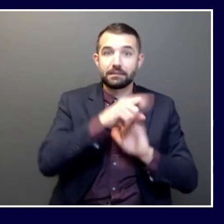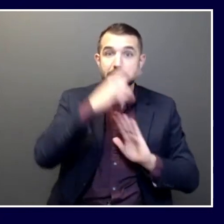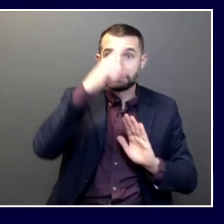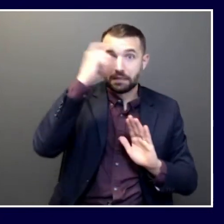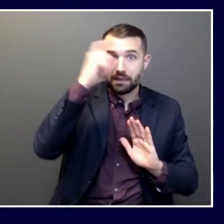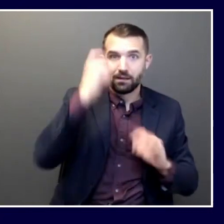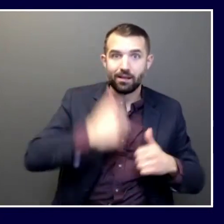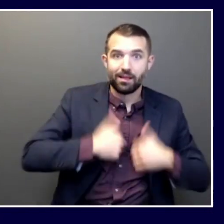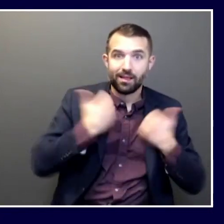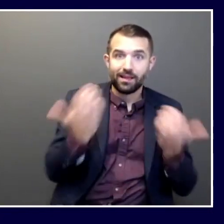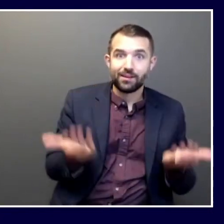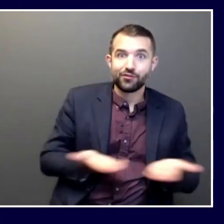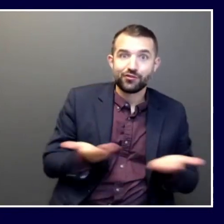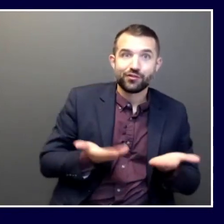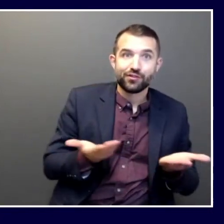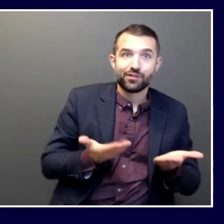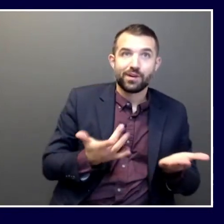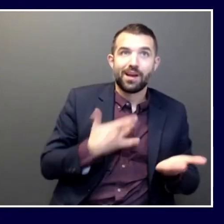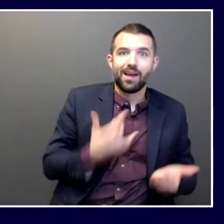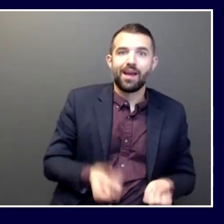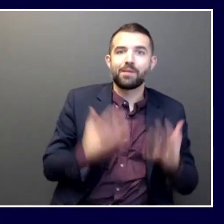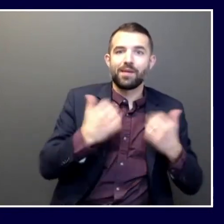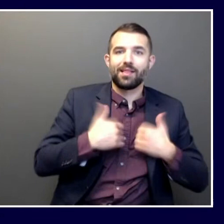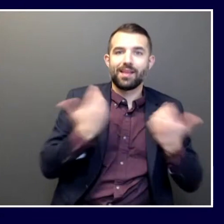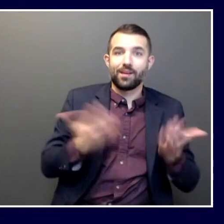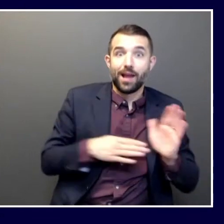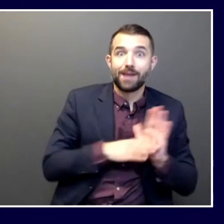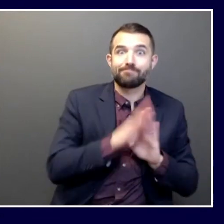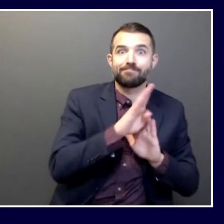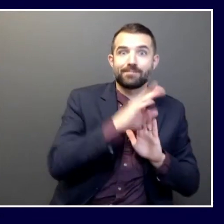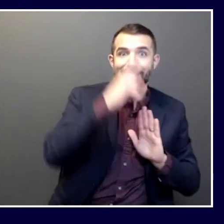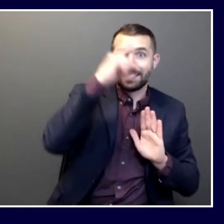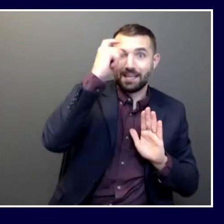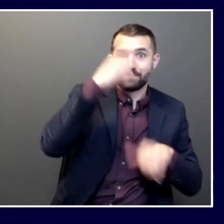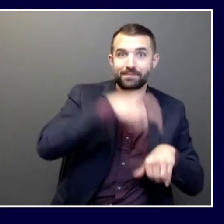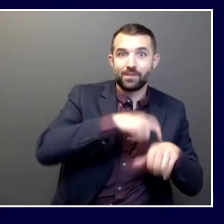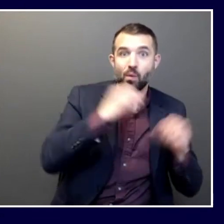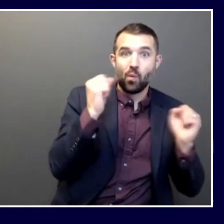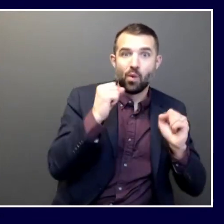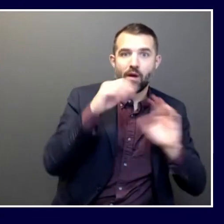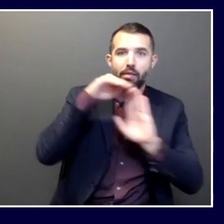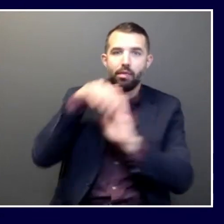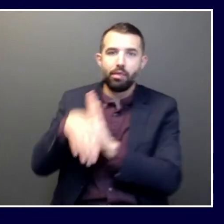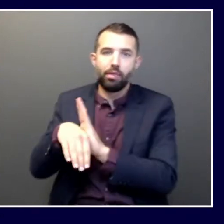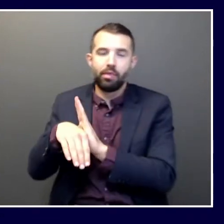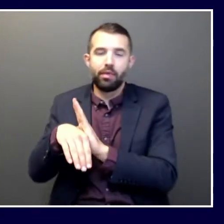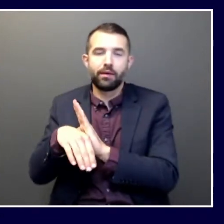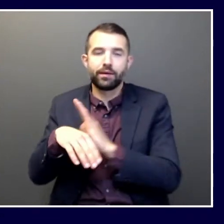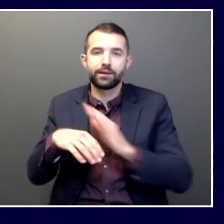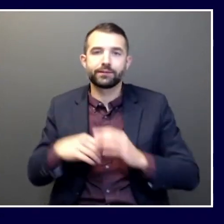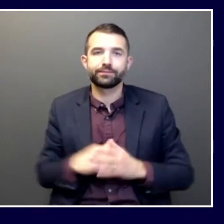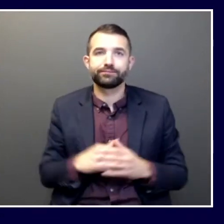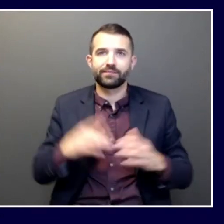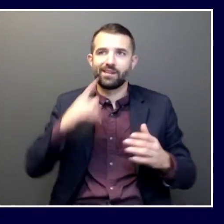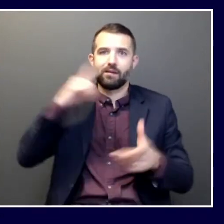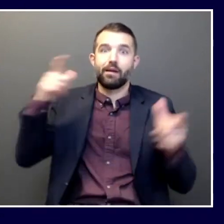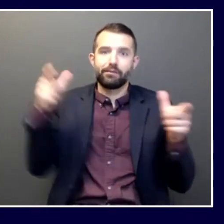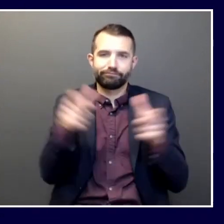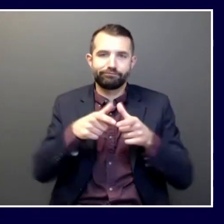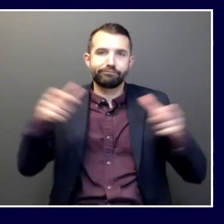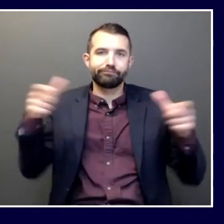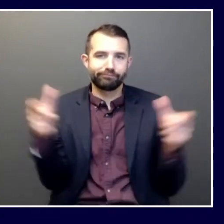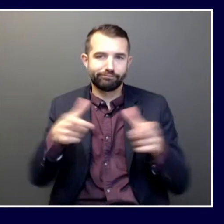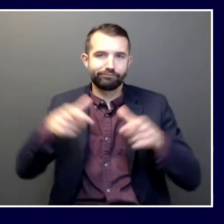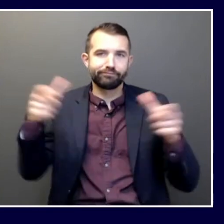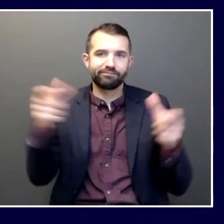as does some demand for healthcare, et cetera. So there's always going to be a fluctuation. We do expect to have our